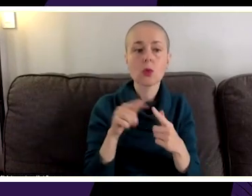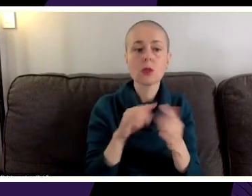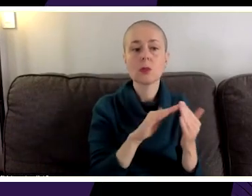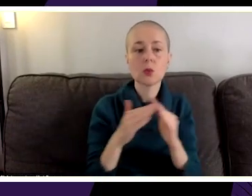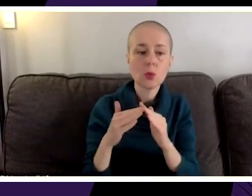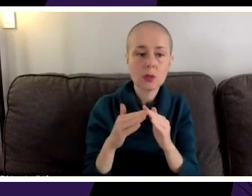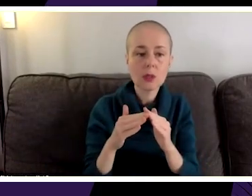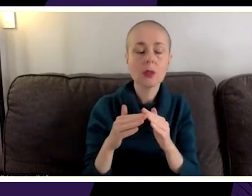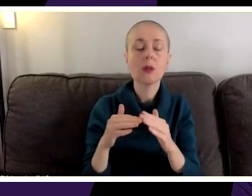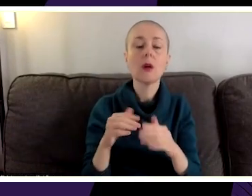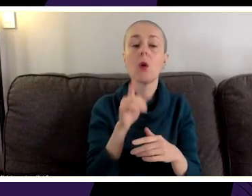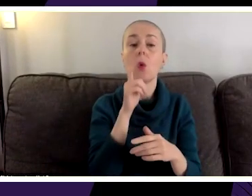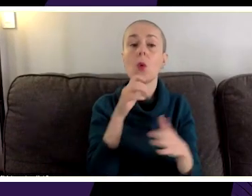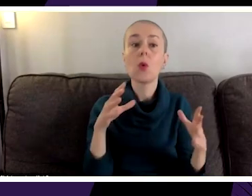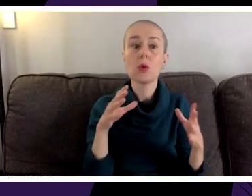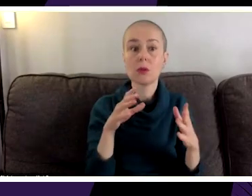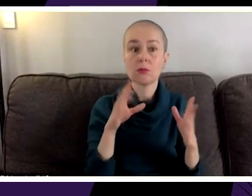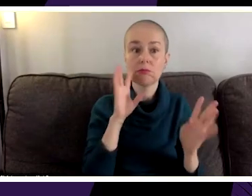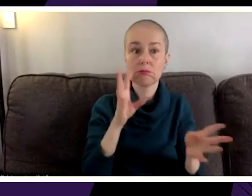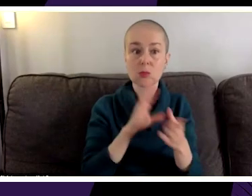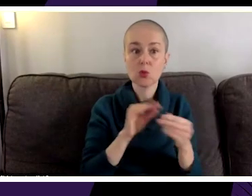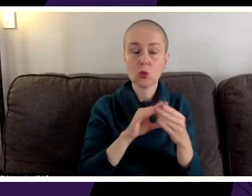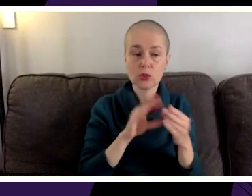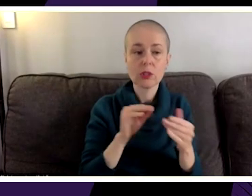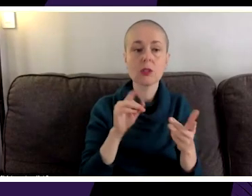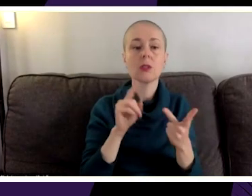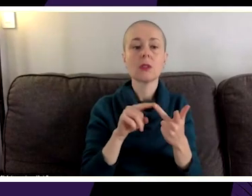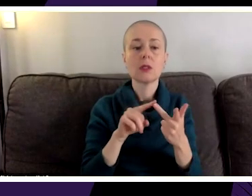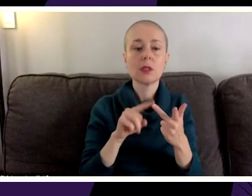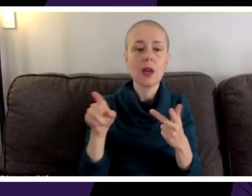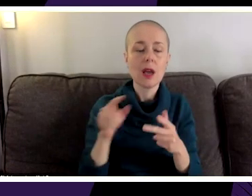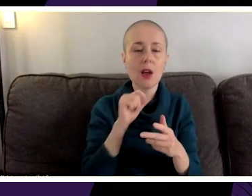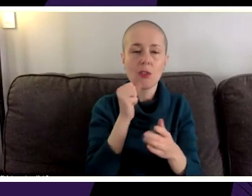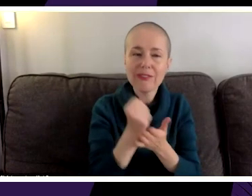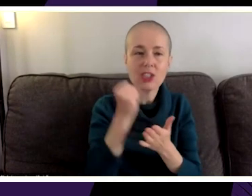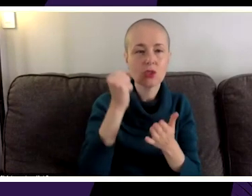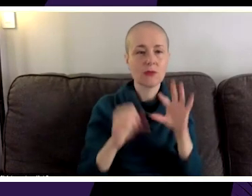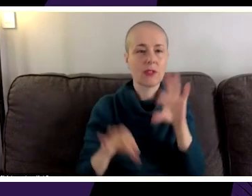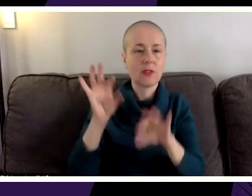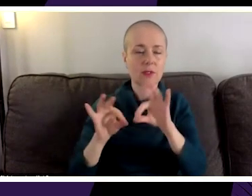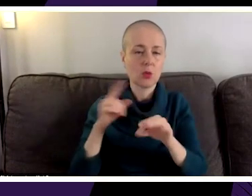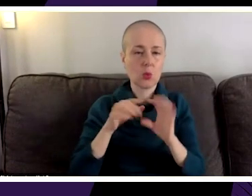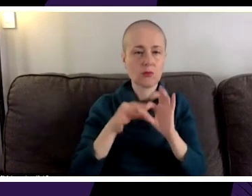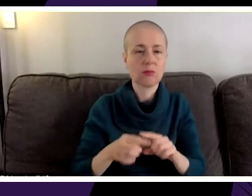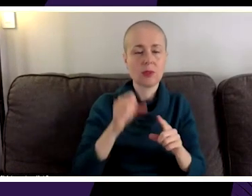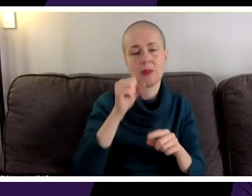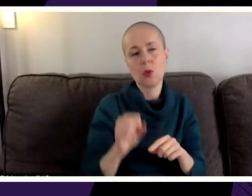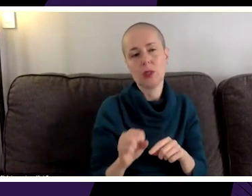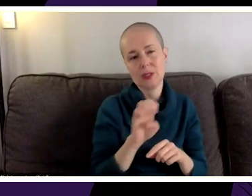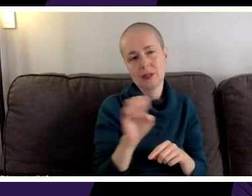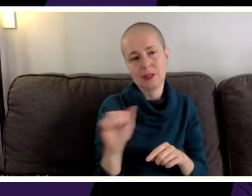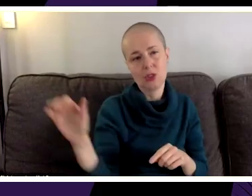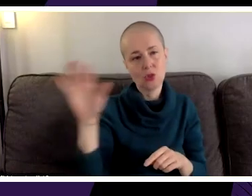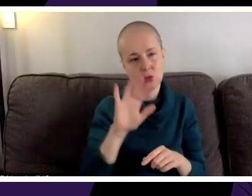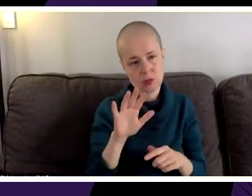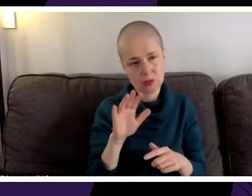and story of those who are engaged with the work in Southeast Asia South culture? So it's an archive that is not